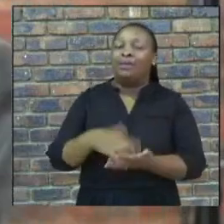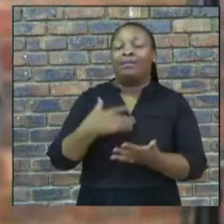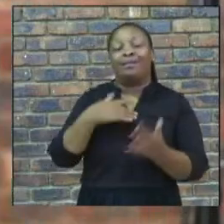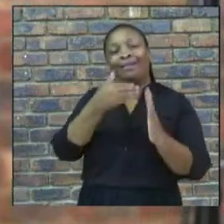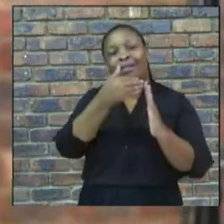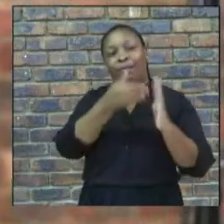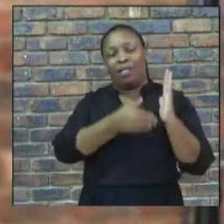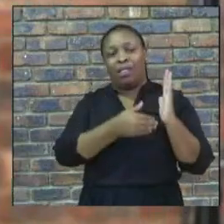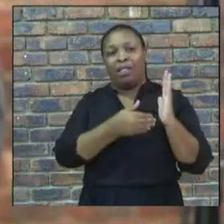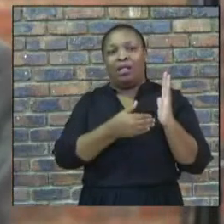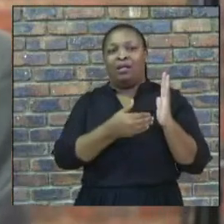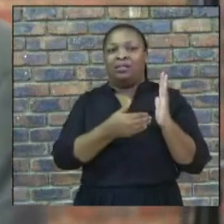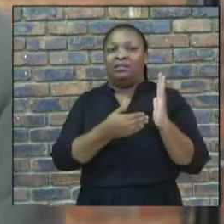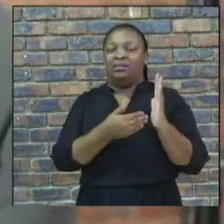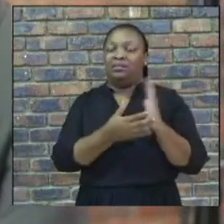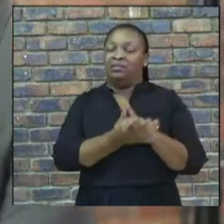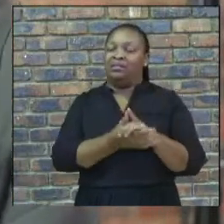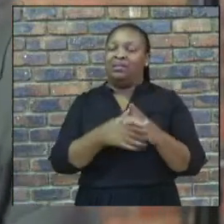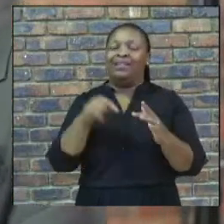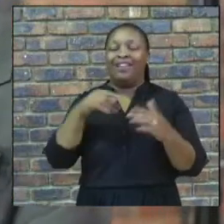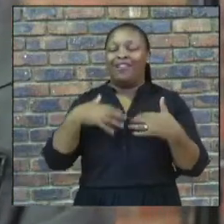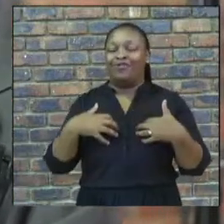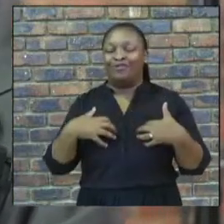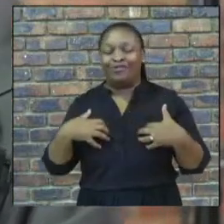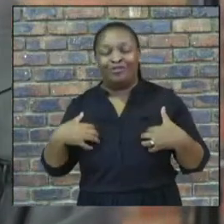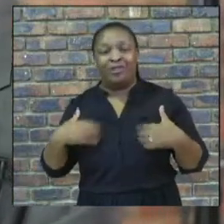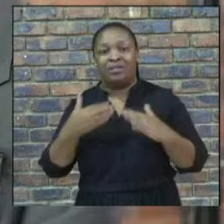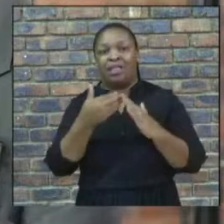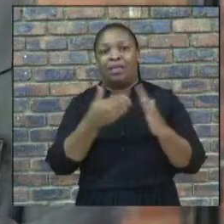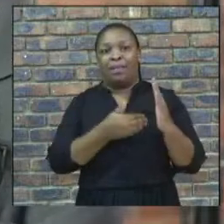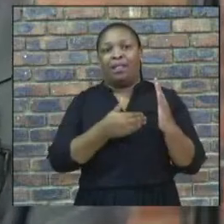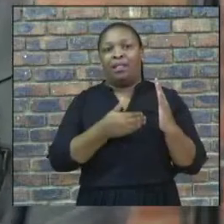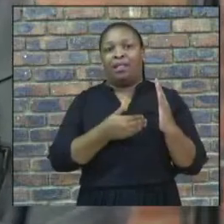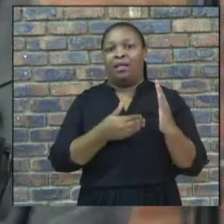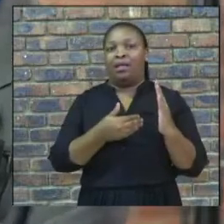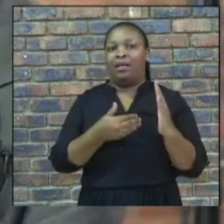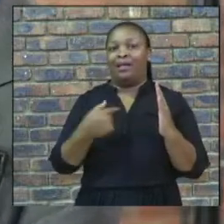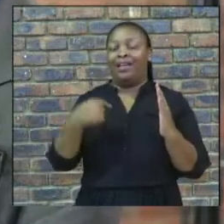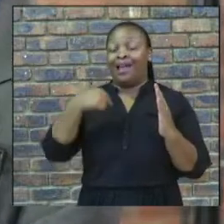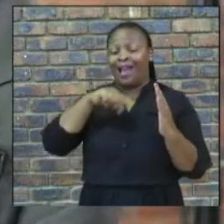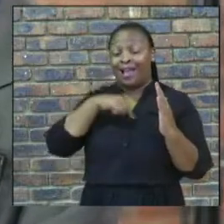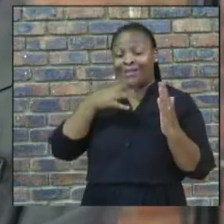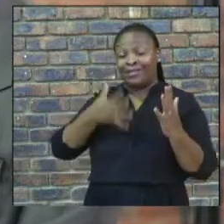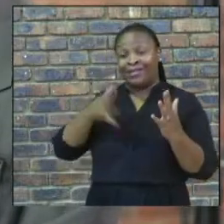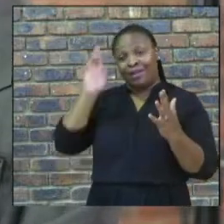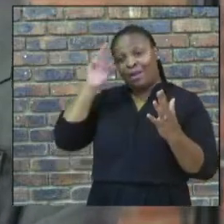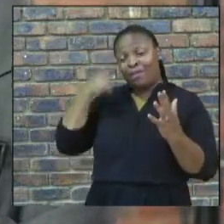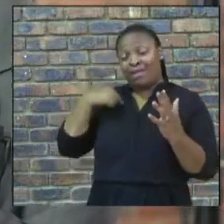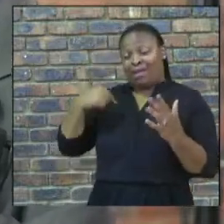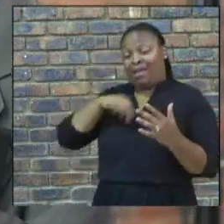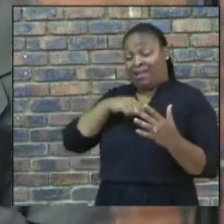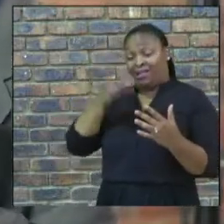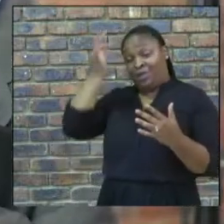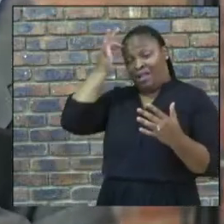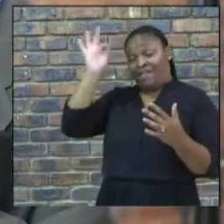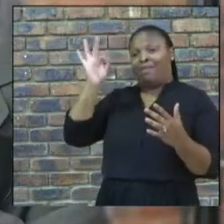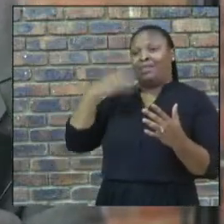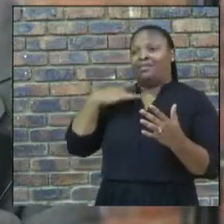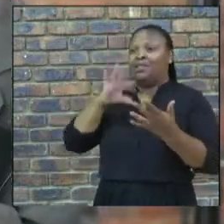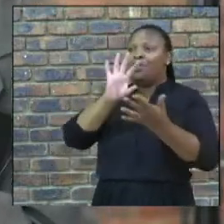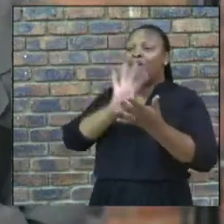Because firstly, in a democratic situation, we are government as voters. You are